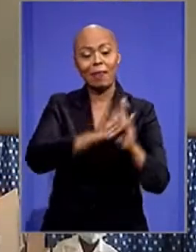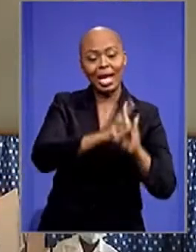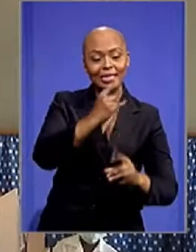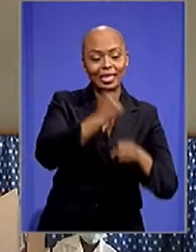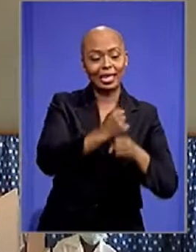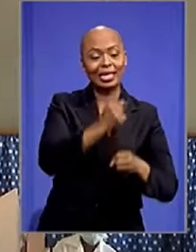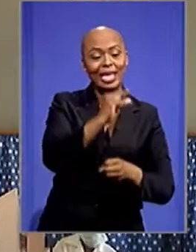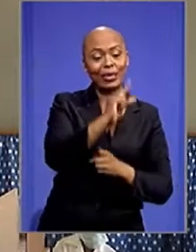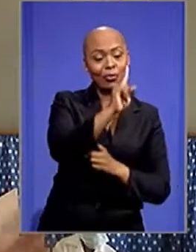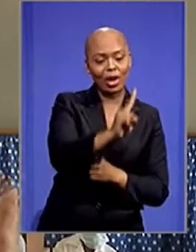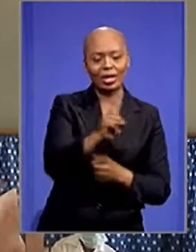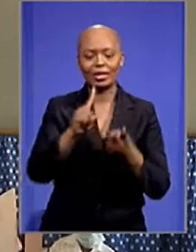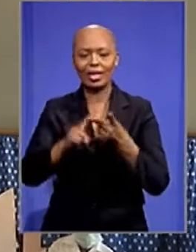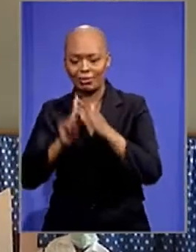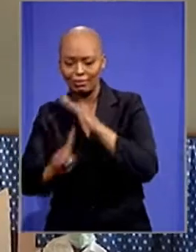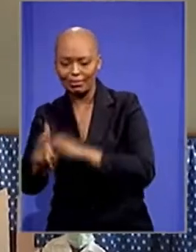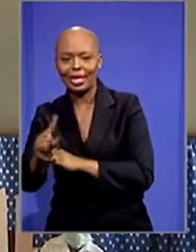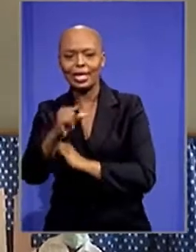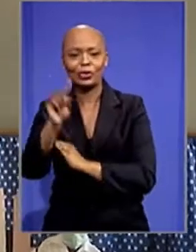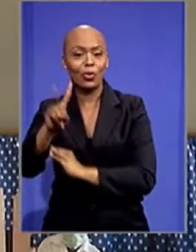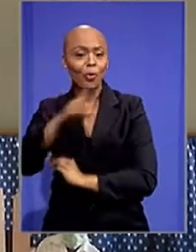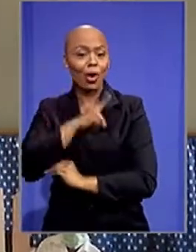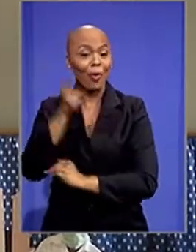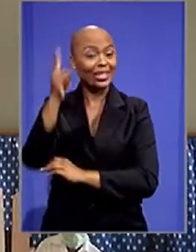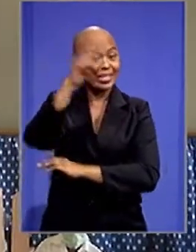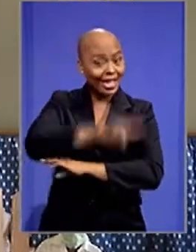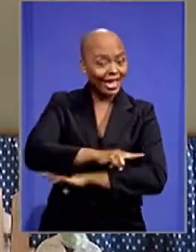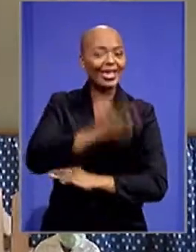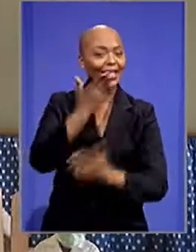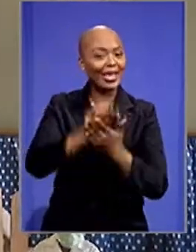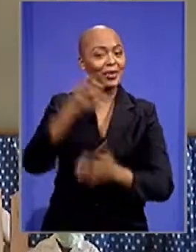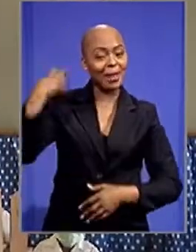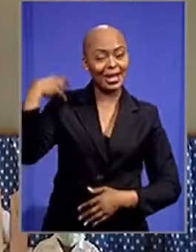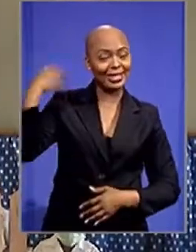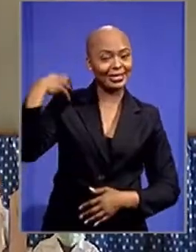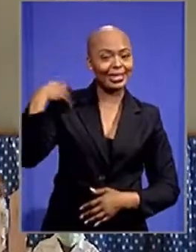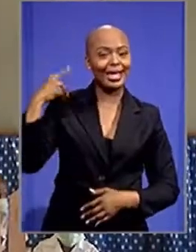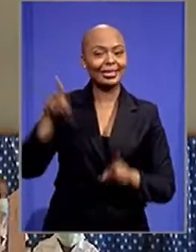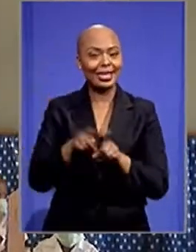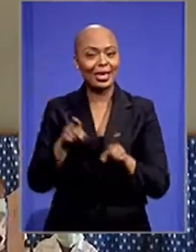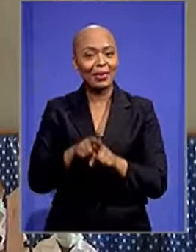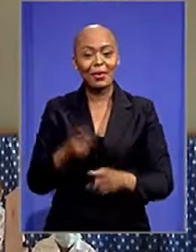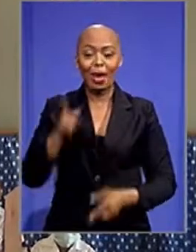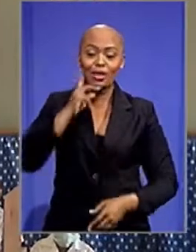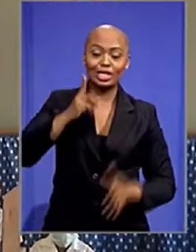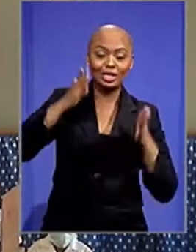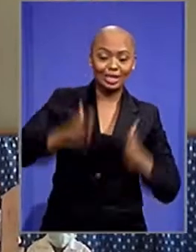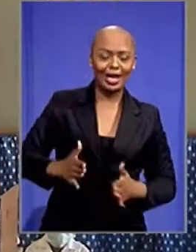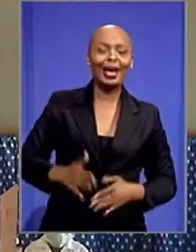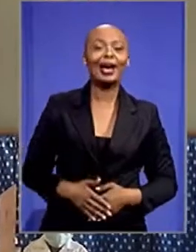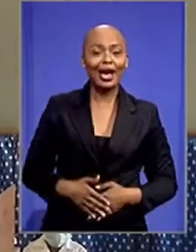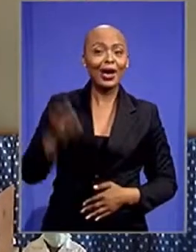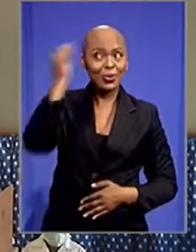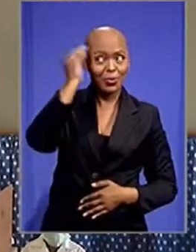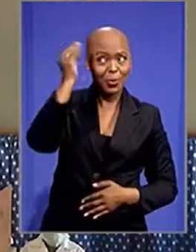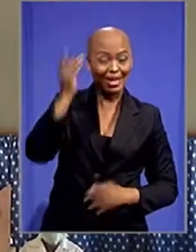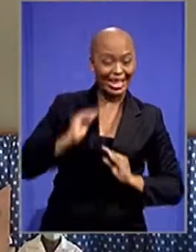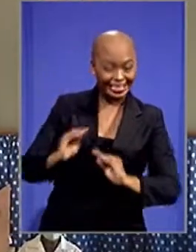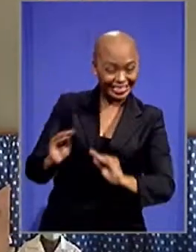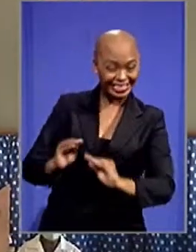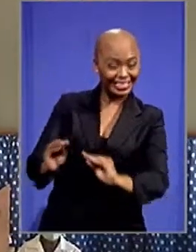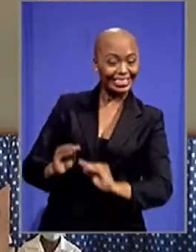they're gonna be one day ministers and everything. So I want to be the teacher one day when they're on television. They know I teach them all that stuff. So